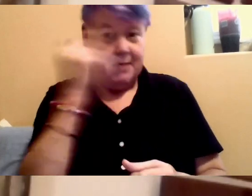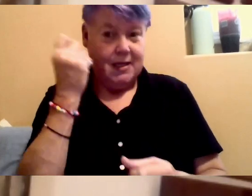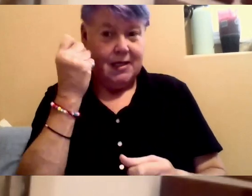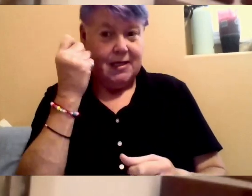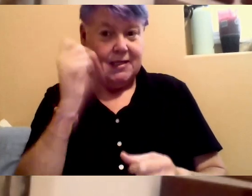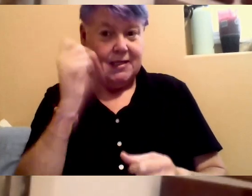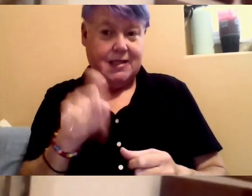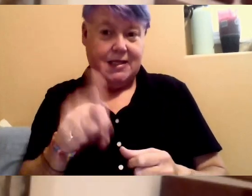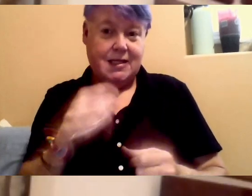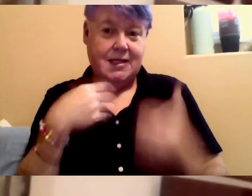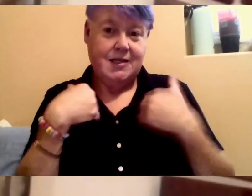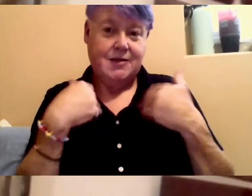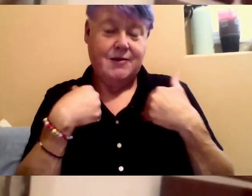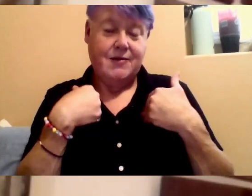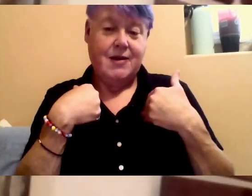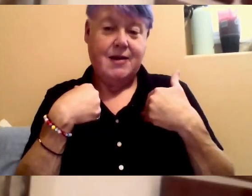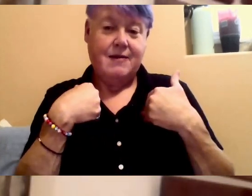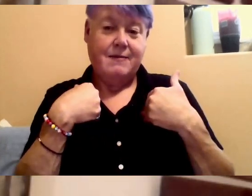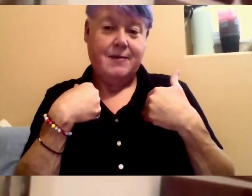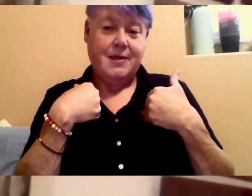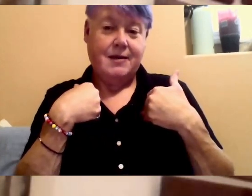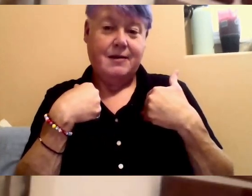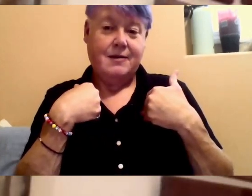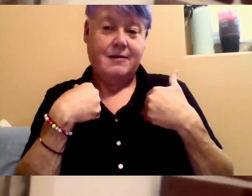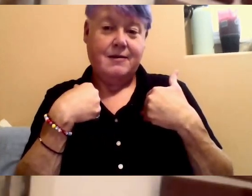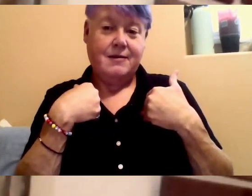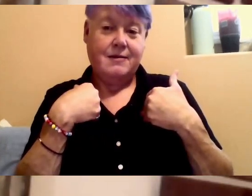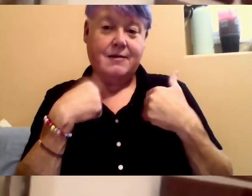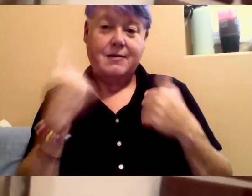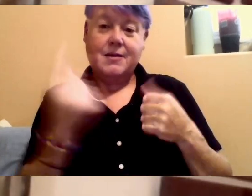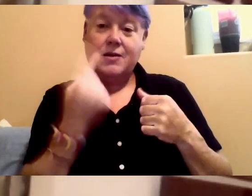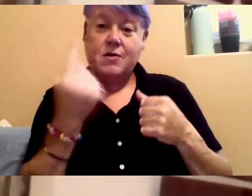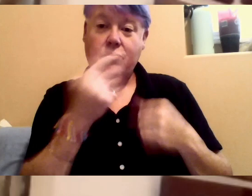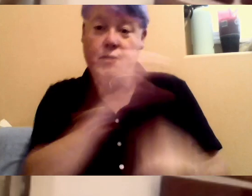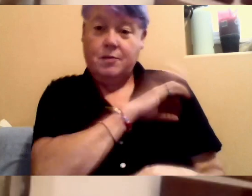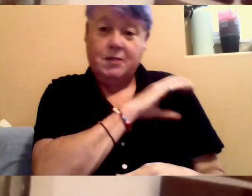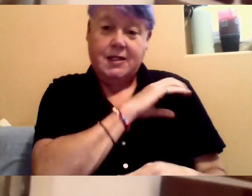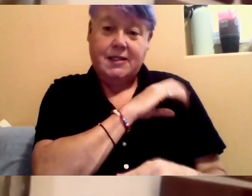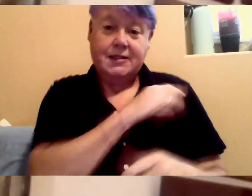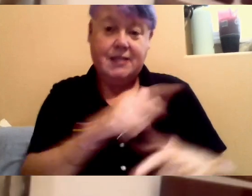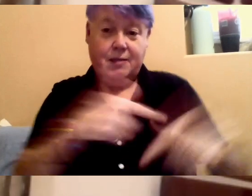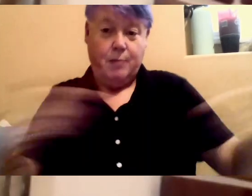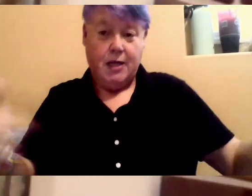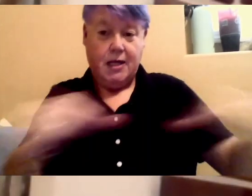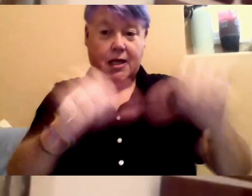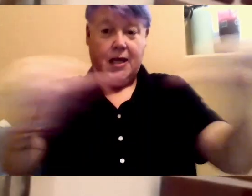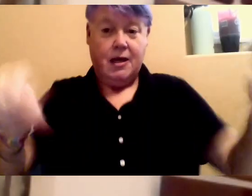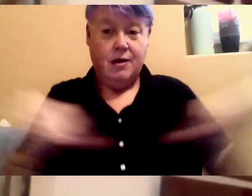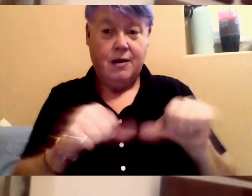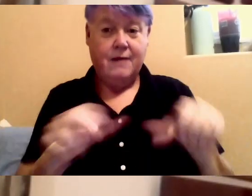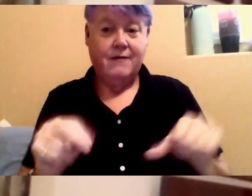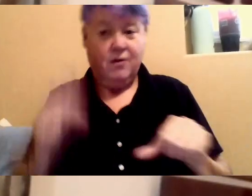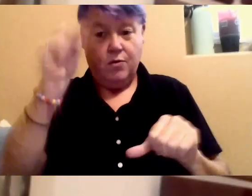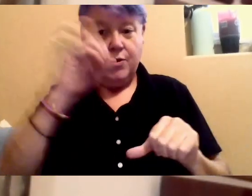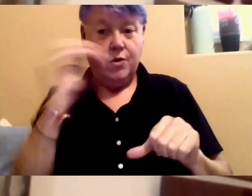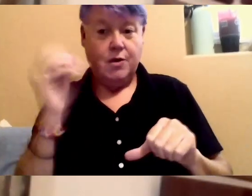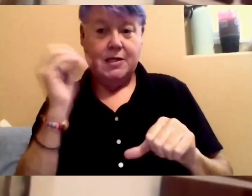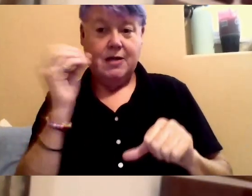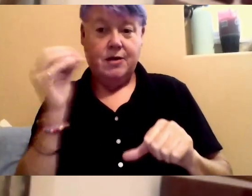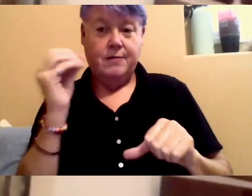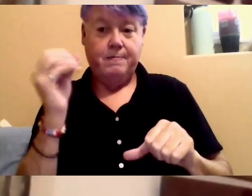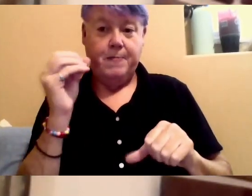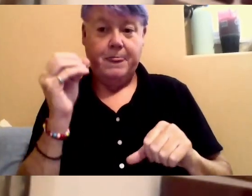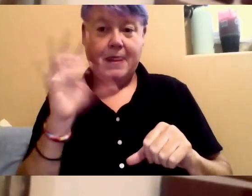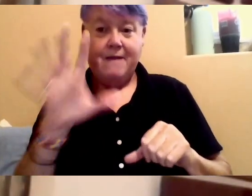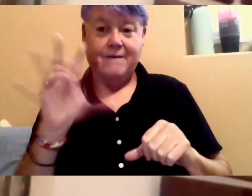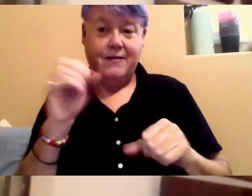to have been the only cop in a big area of Northern Ontario 50 years